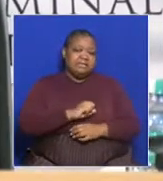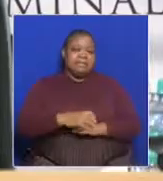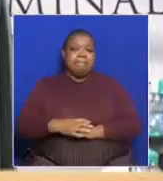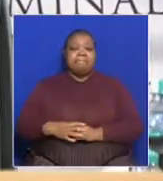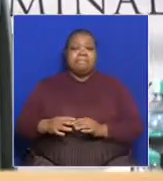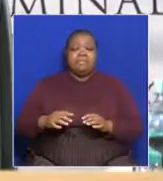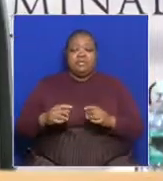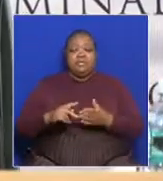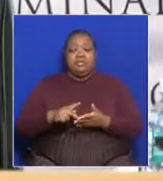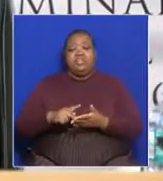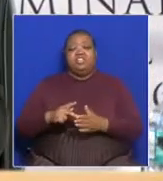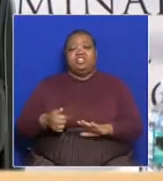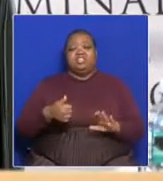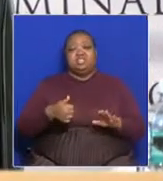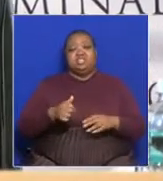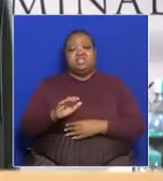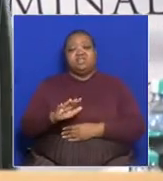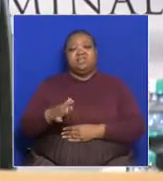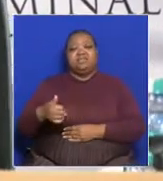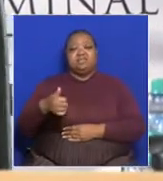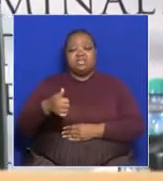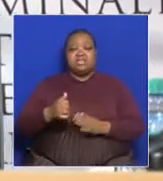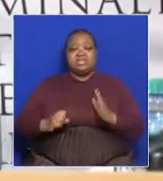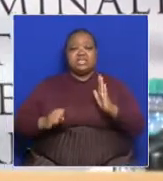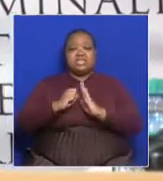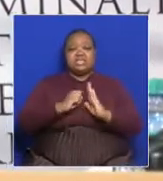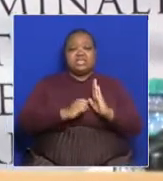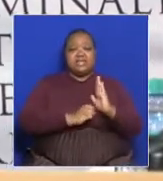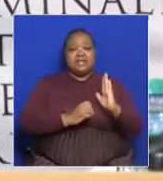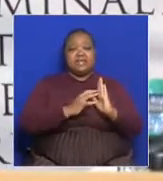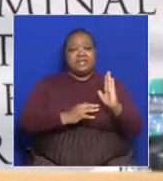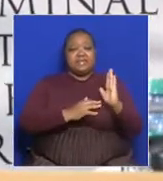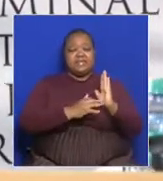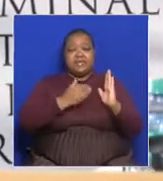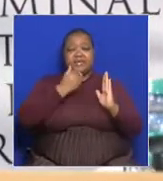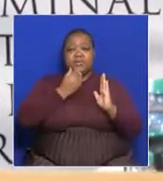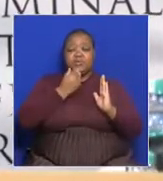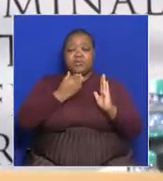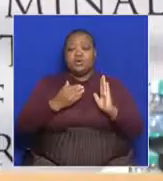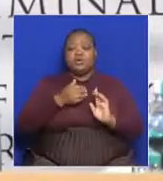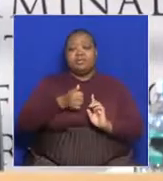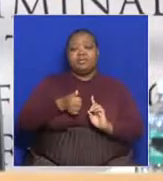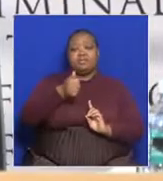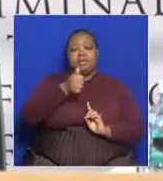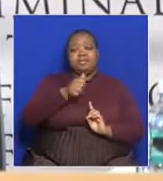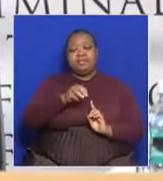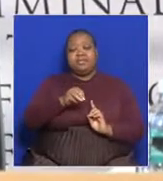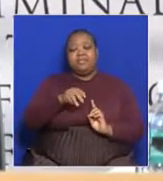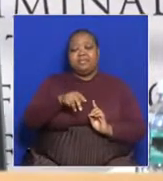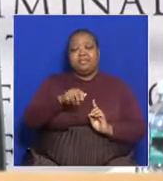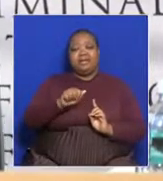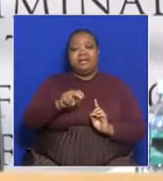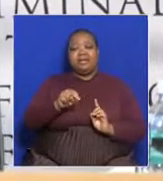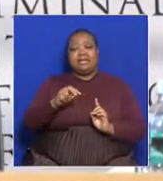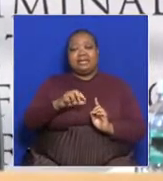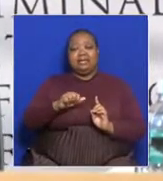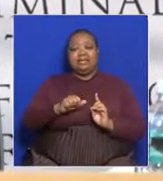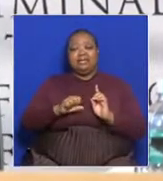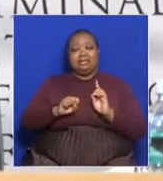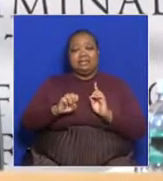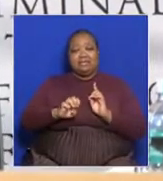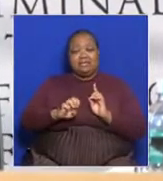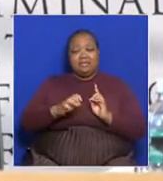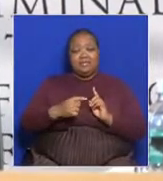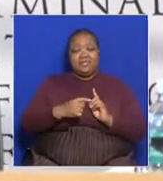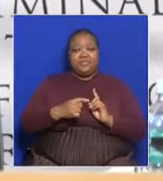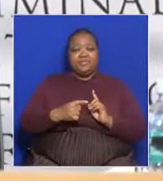because that is the statement of Warrant Officer Mbangase. And if you go to